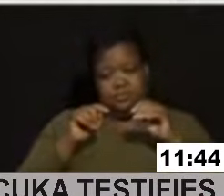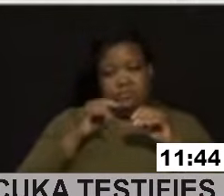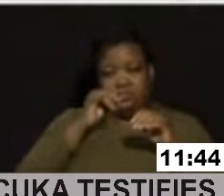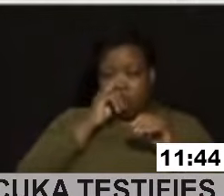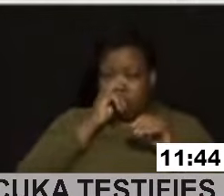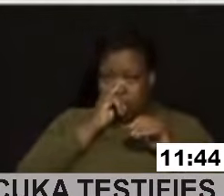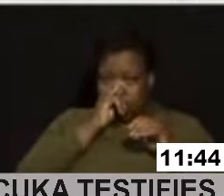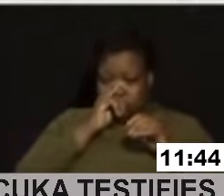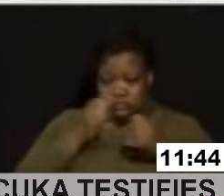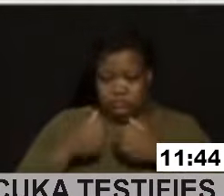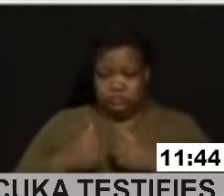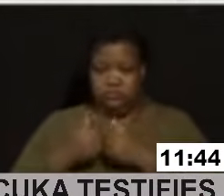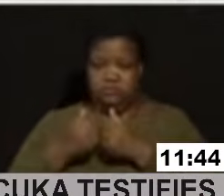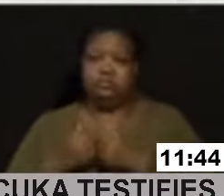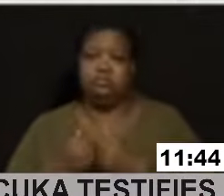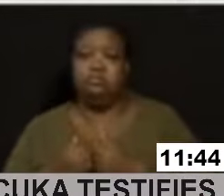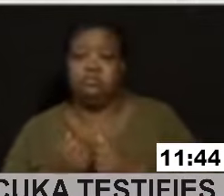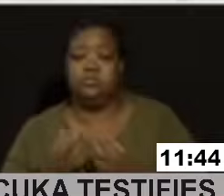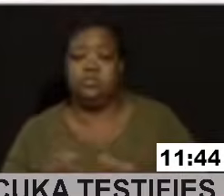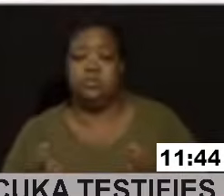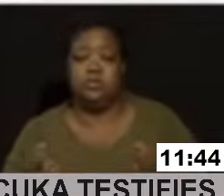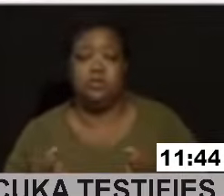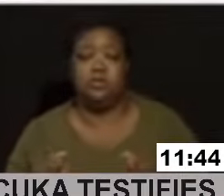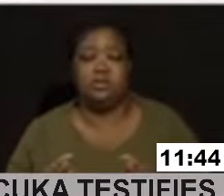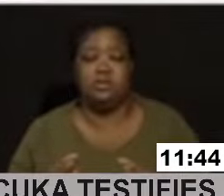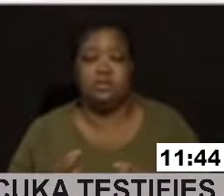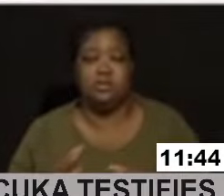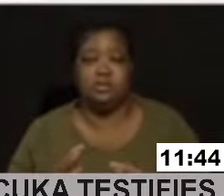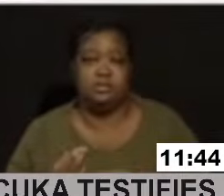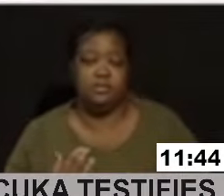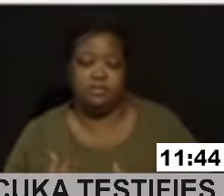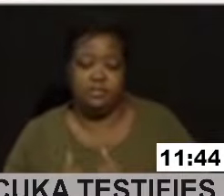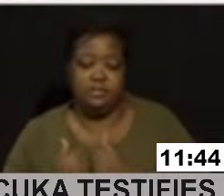challenges in terms of resources? That's correct.